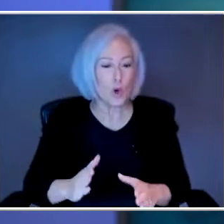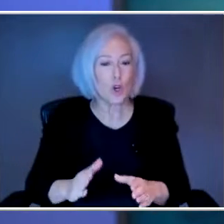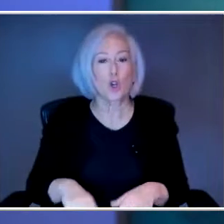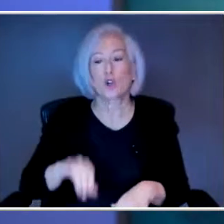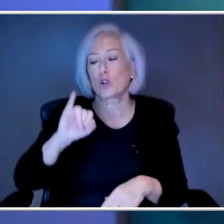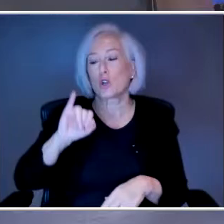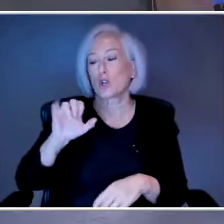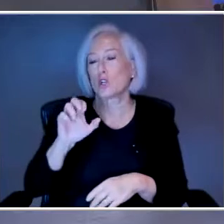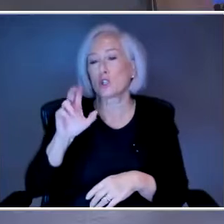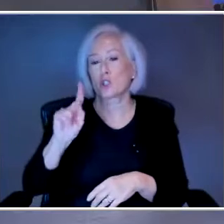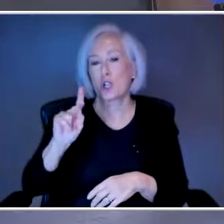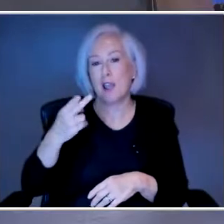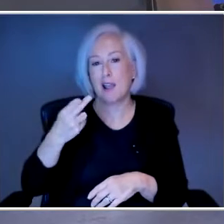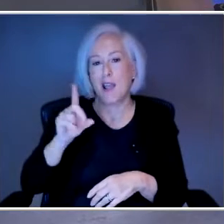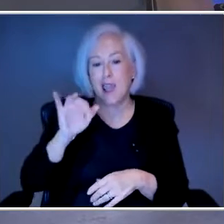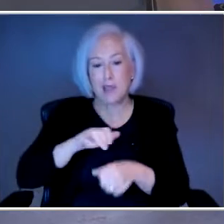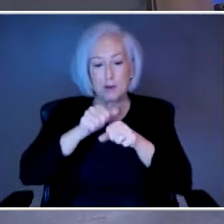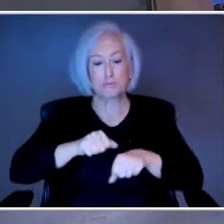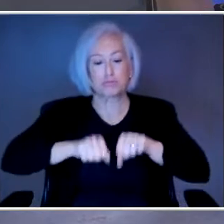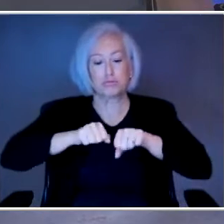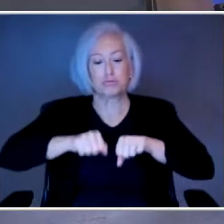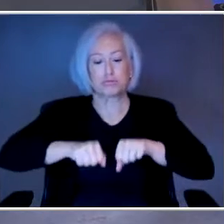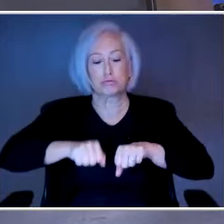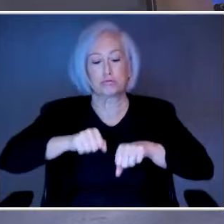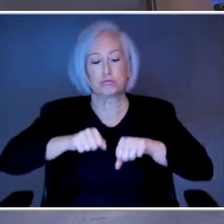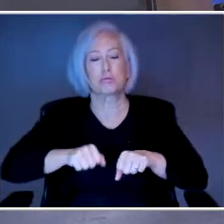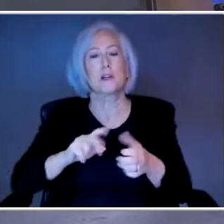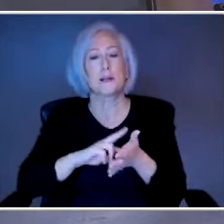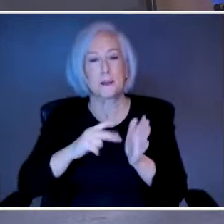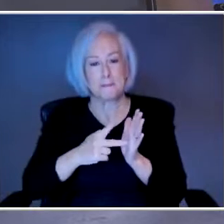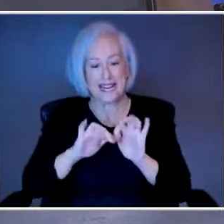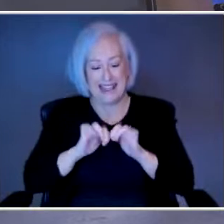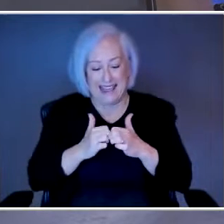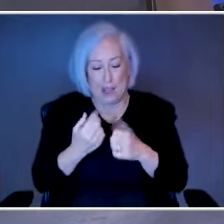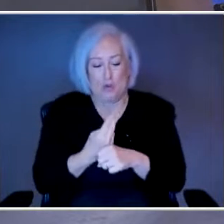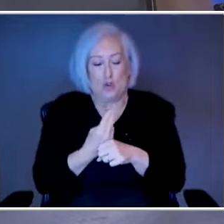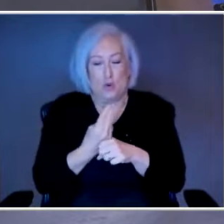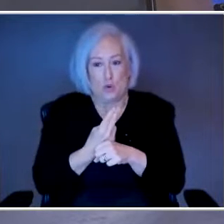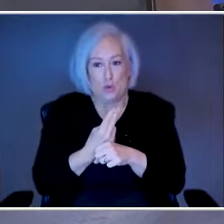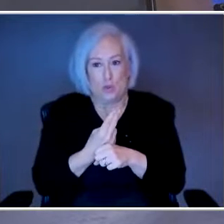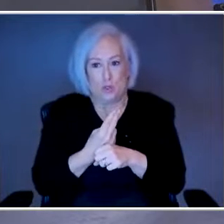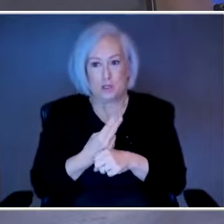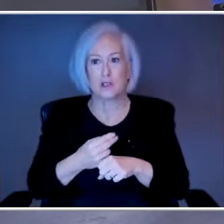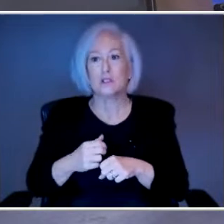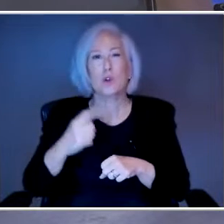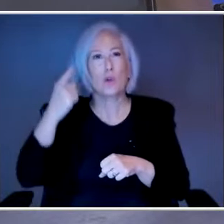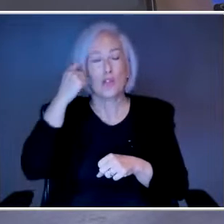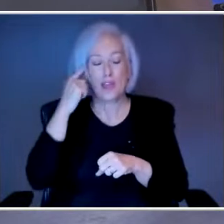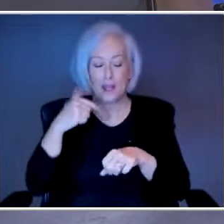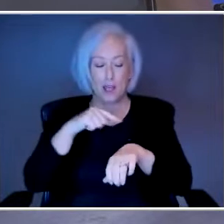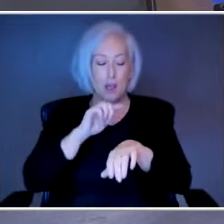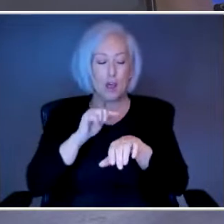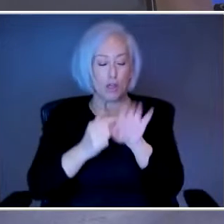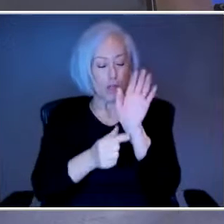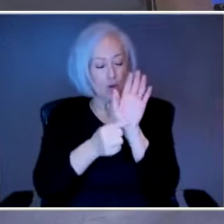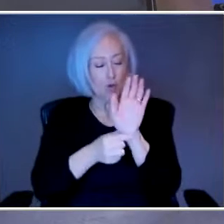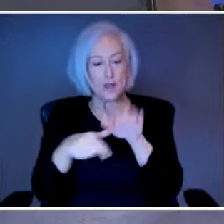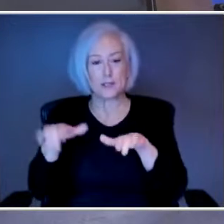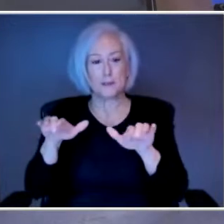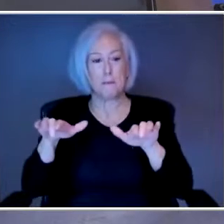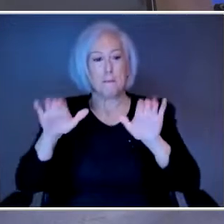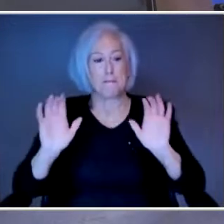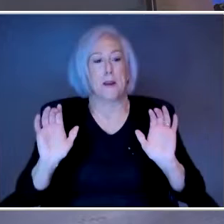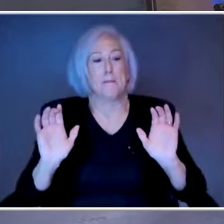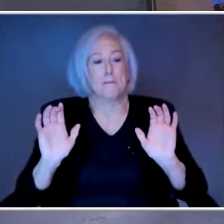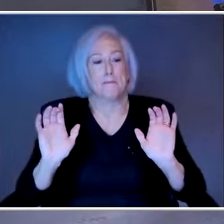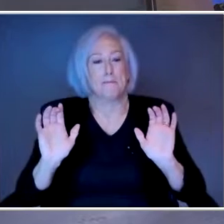equipment. So it's using the wrist, not necessarily the position of the wrist. Because when I'm thinking of typing, we think of our wrist being kind of popped back like that. But it's really just stress. Is